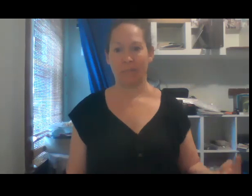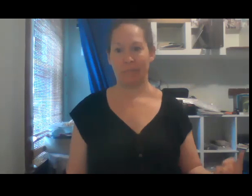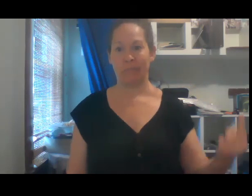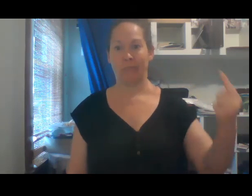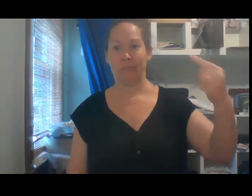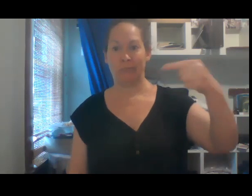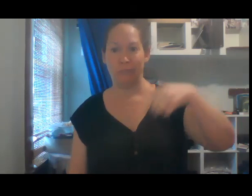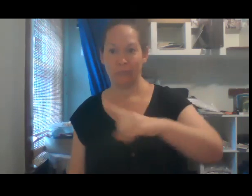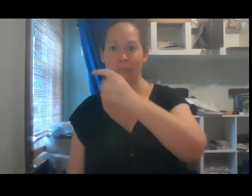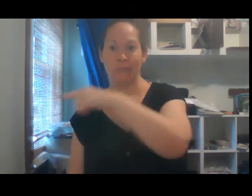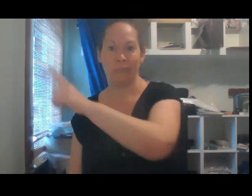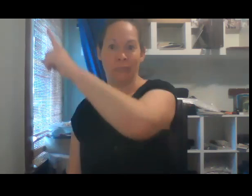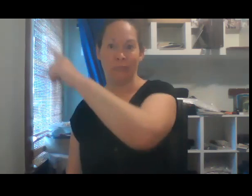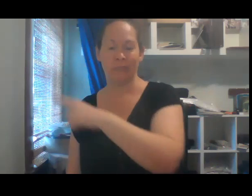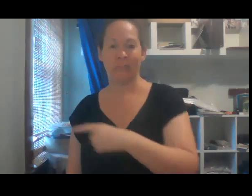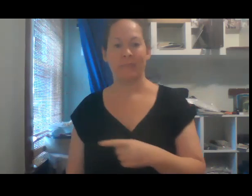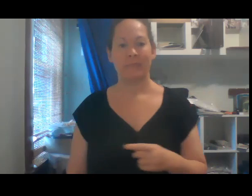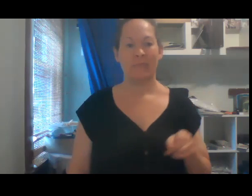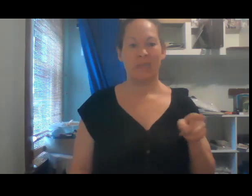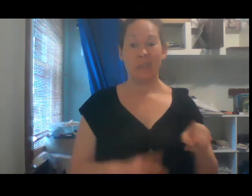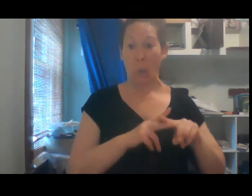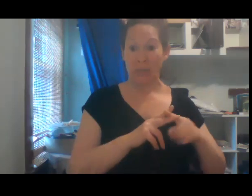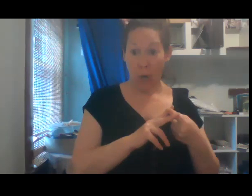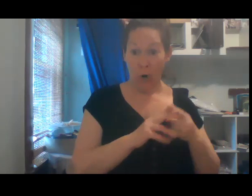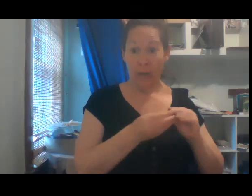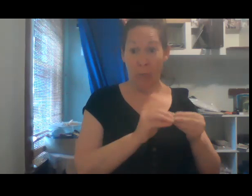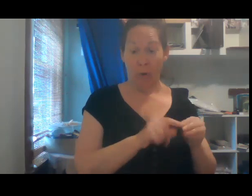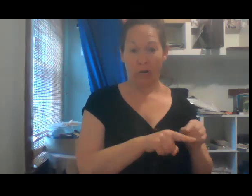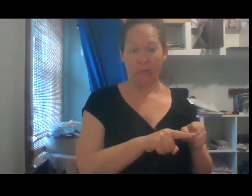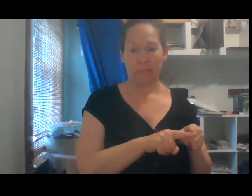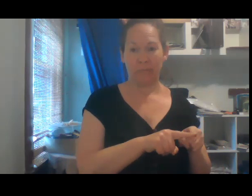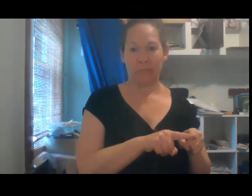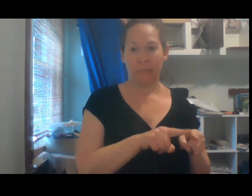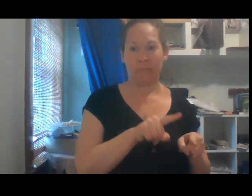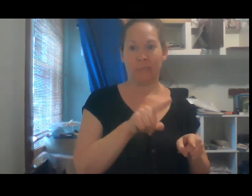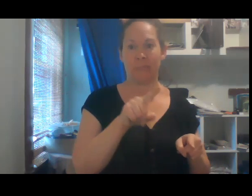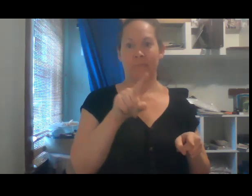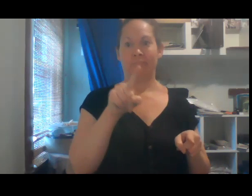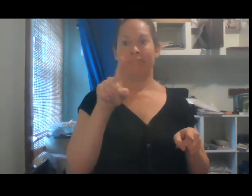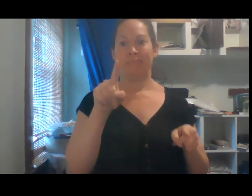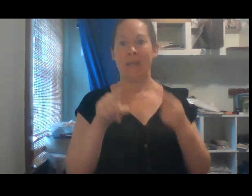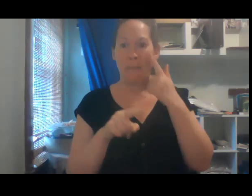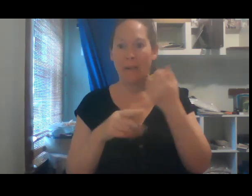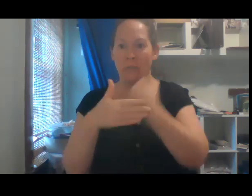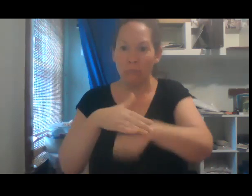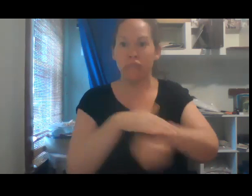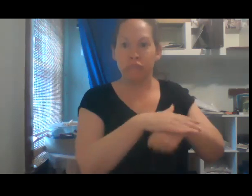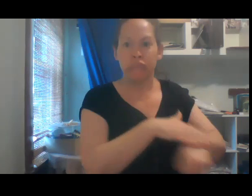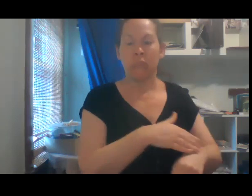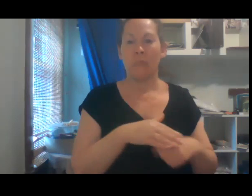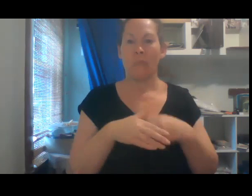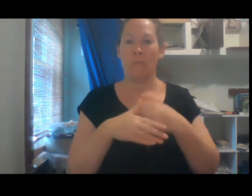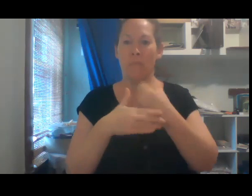starting, it wants to propagate, but as more and more fish get into the stream, they use up more and